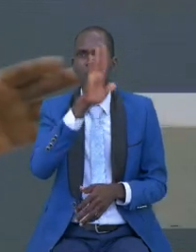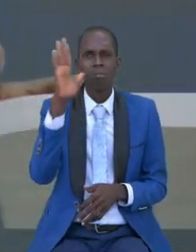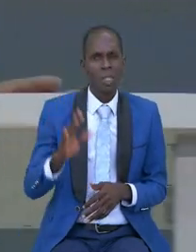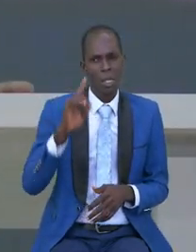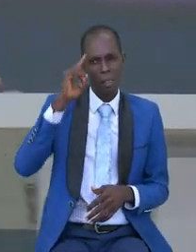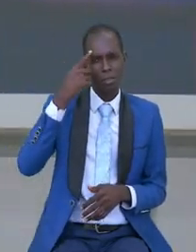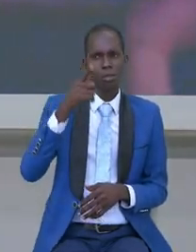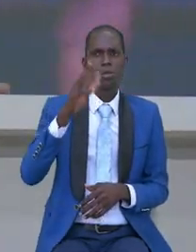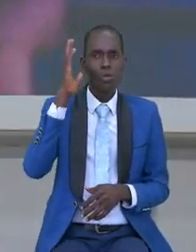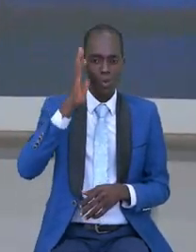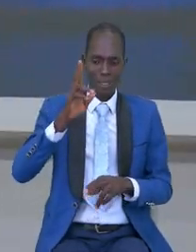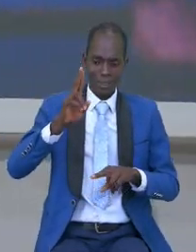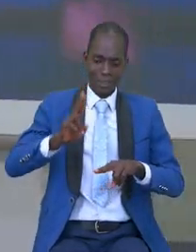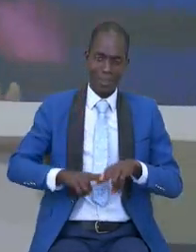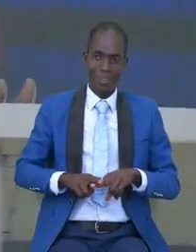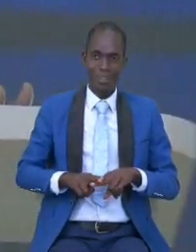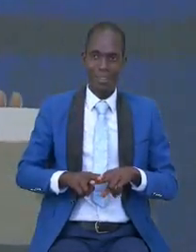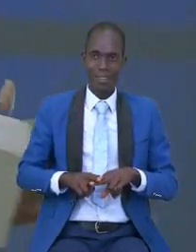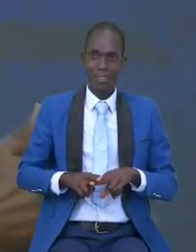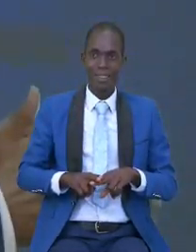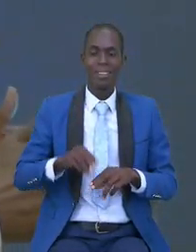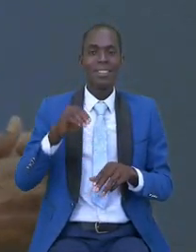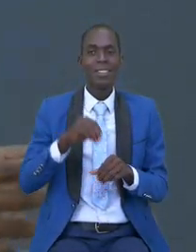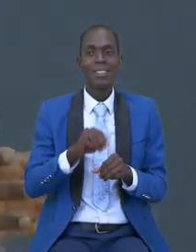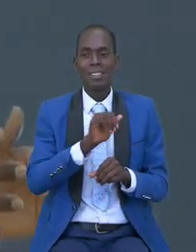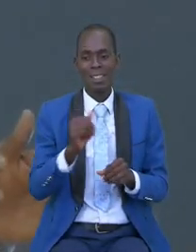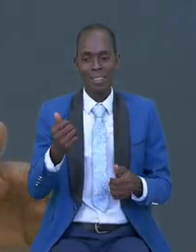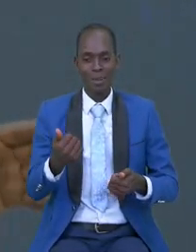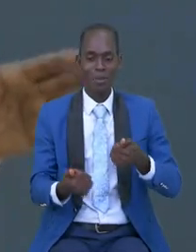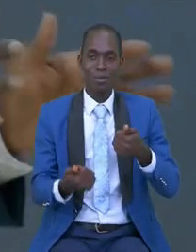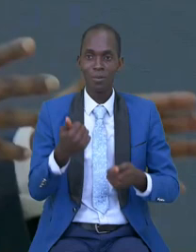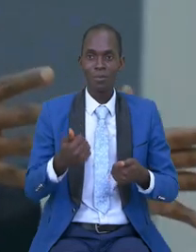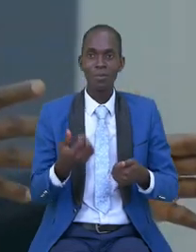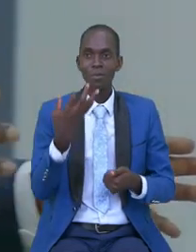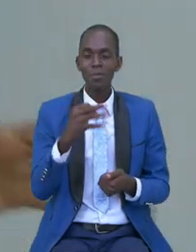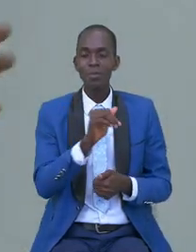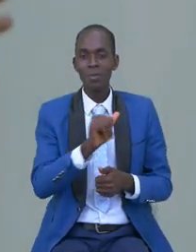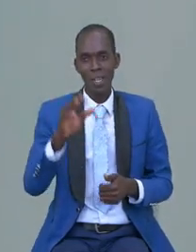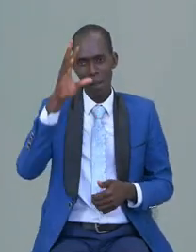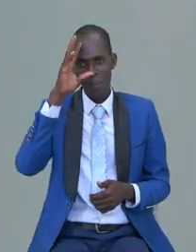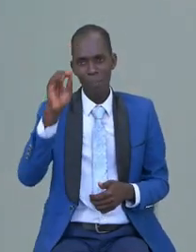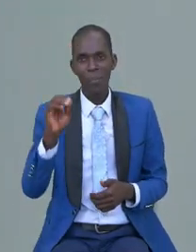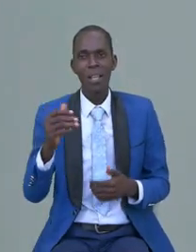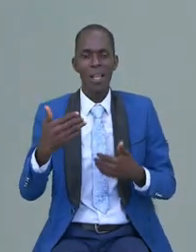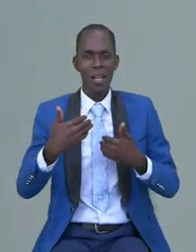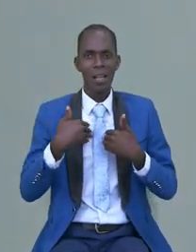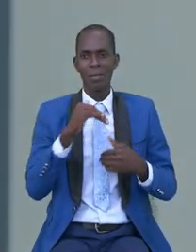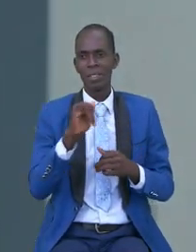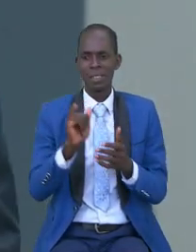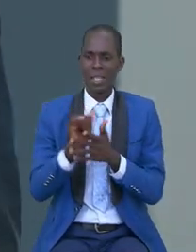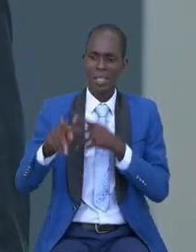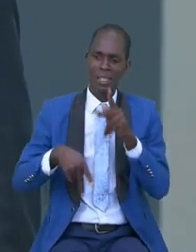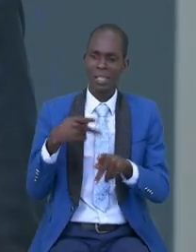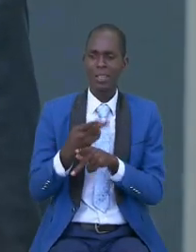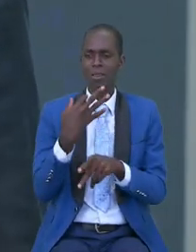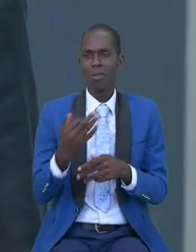even see it in the car of a man having such a vehicle.